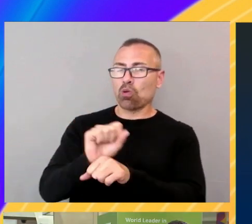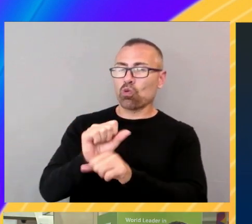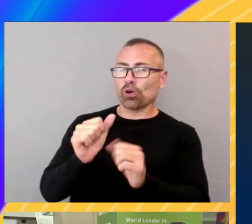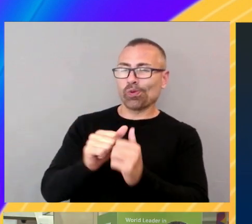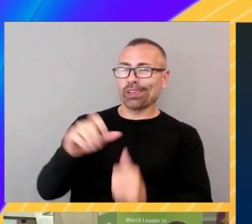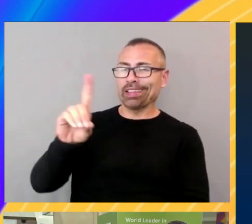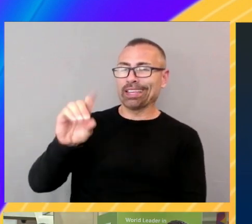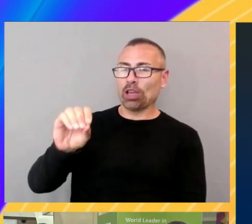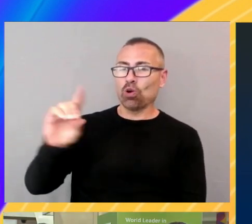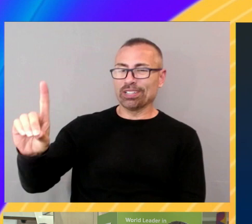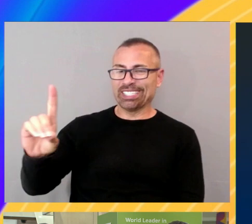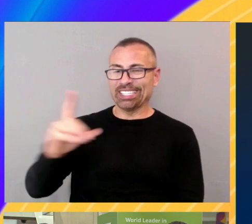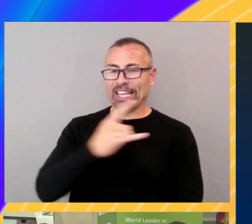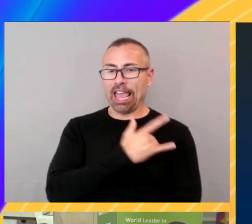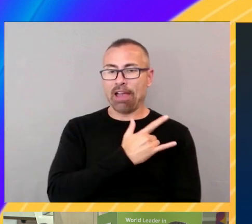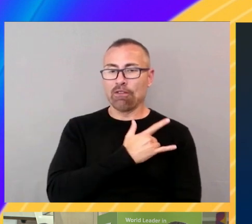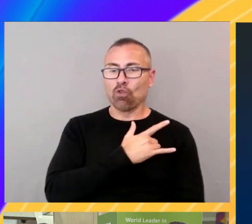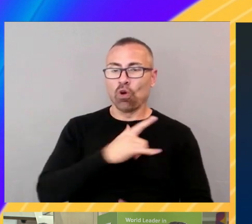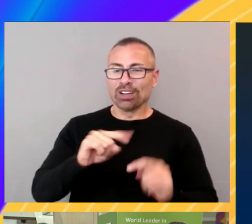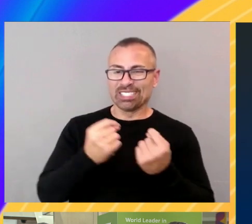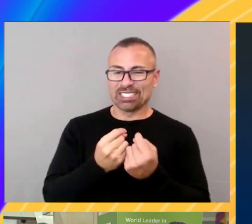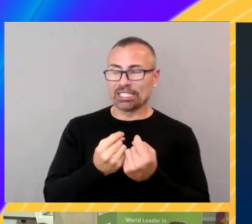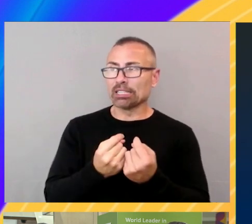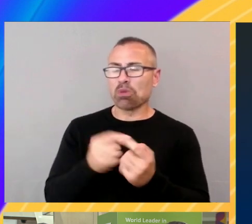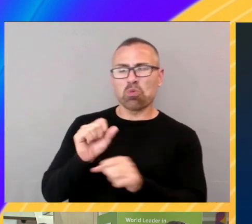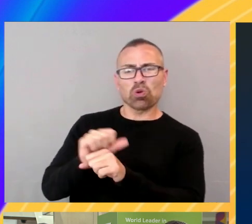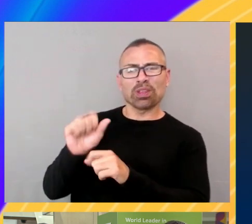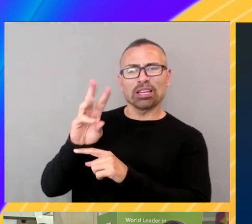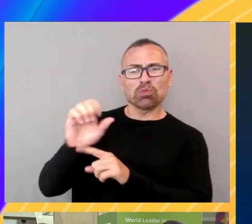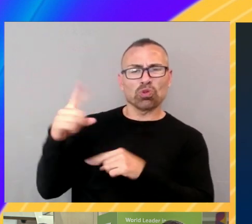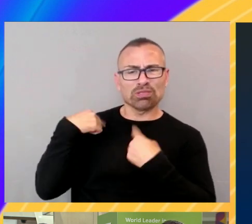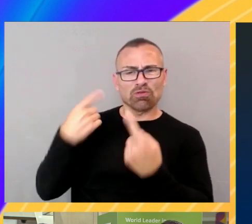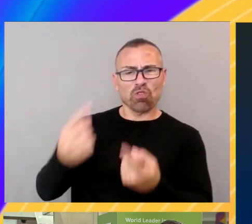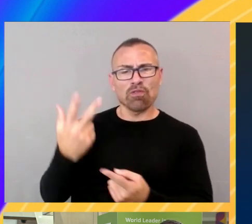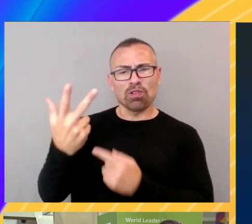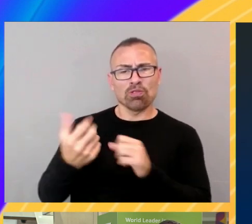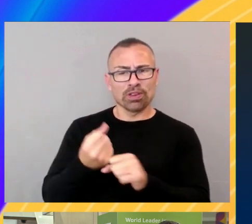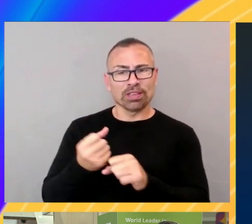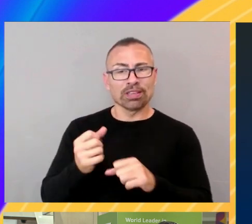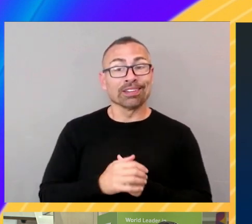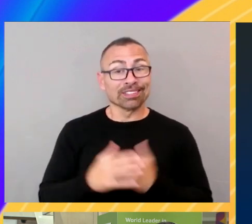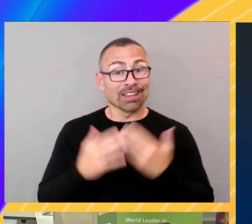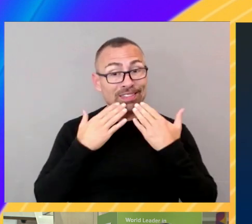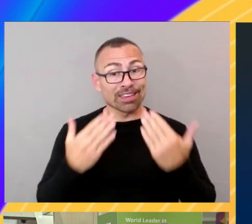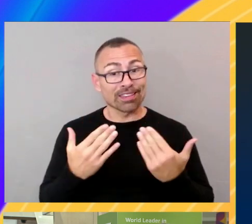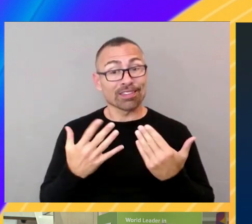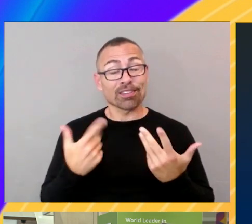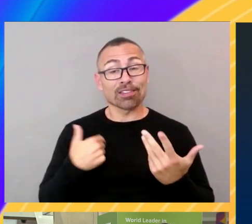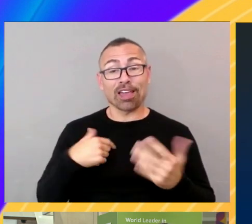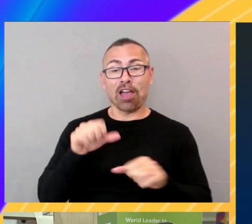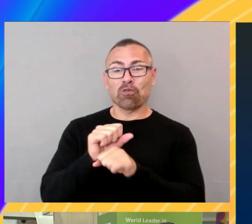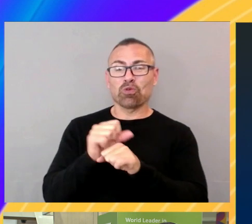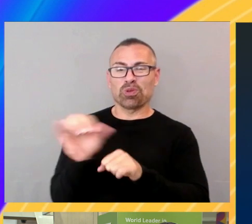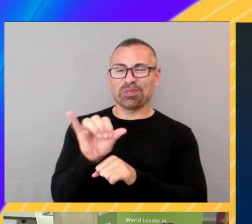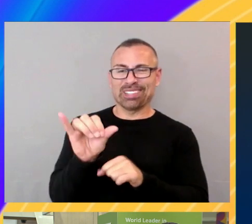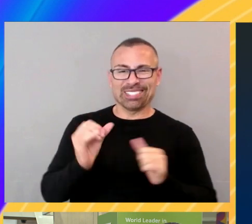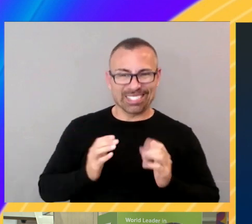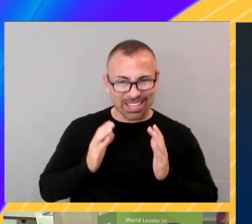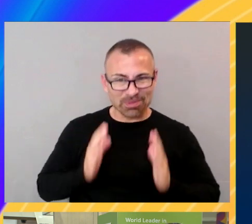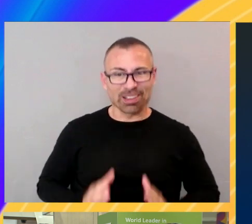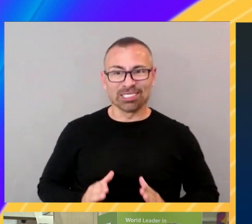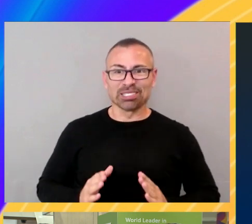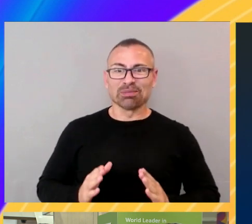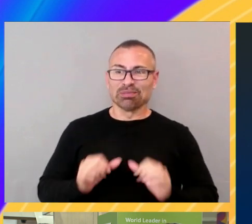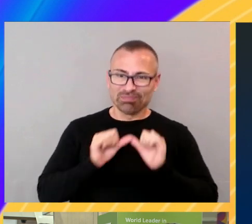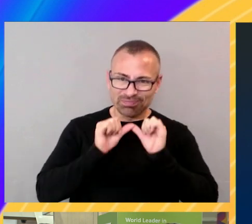with AWS for 3 years. And thankfully, I've been with the same customer the entire tenure of being